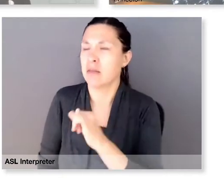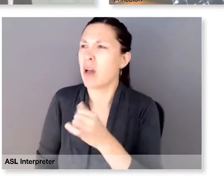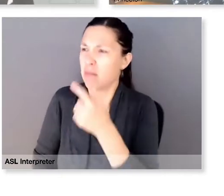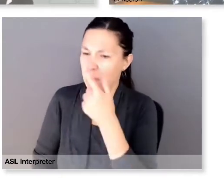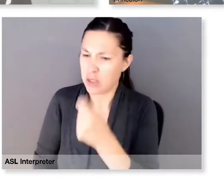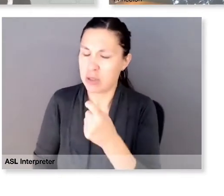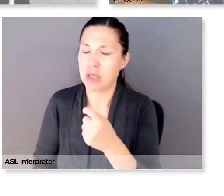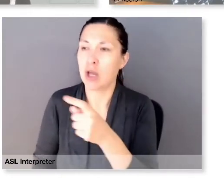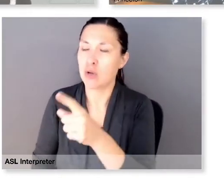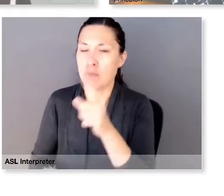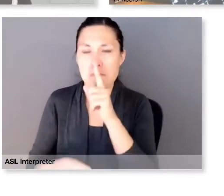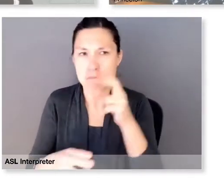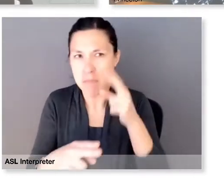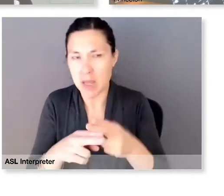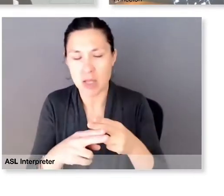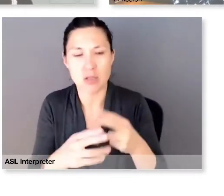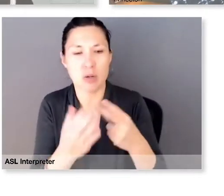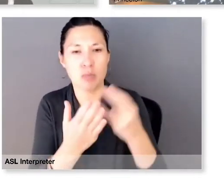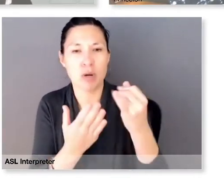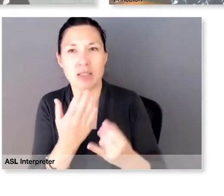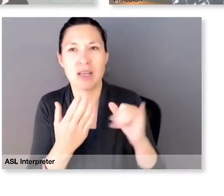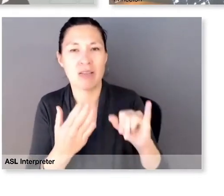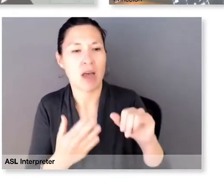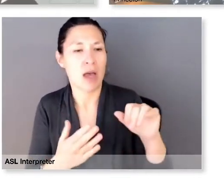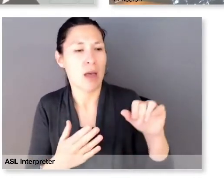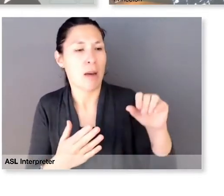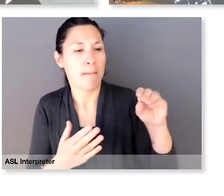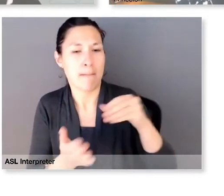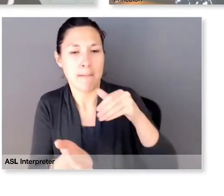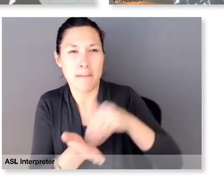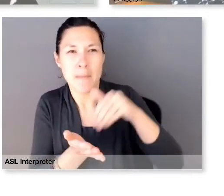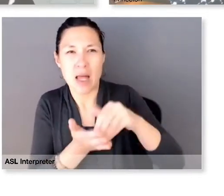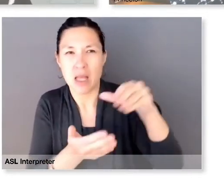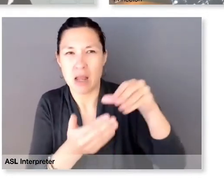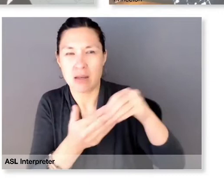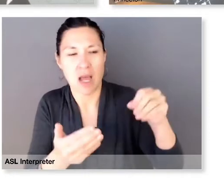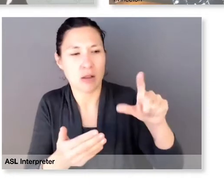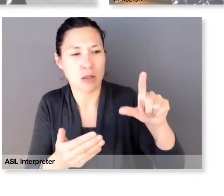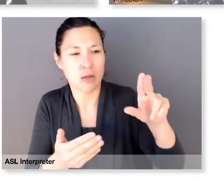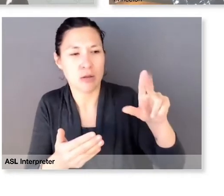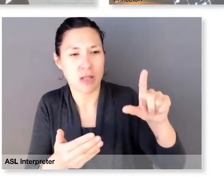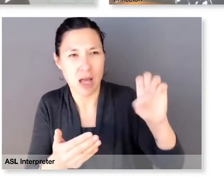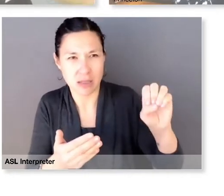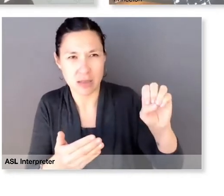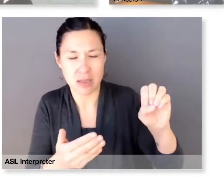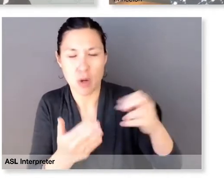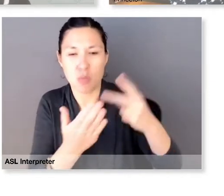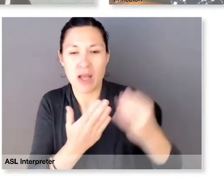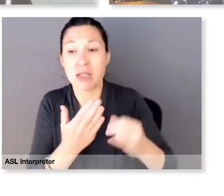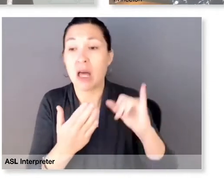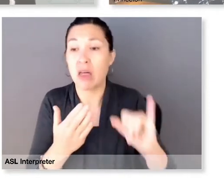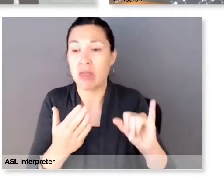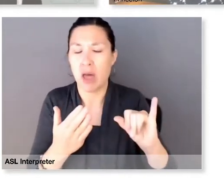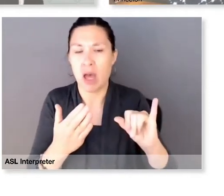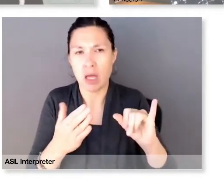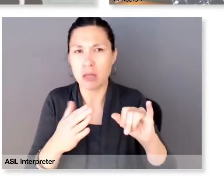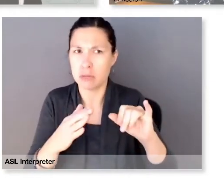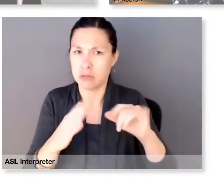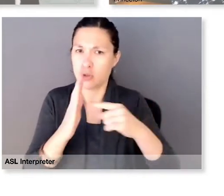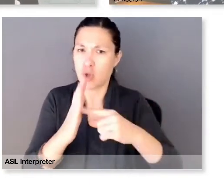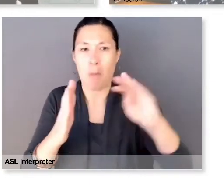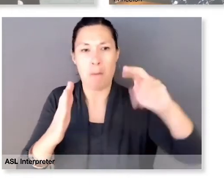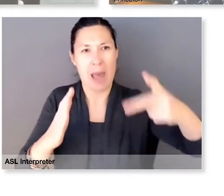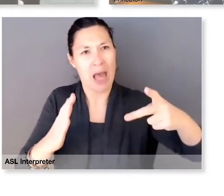such as the Million Dollar Blocks Project, you know, looking at the amount of money, you know, mapping the amount of money used in communities to, you